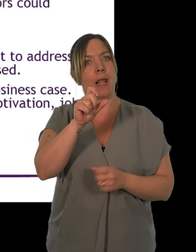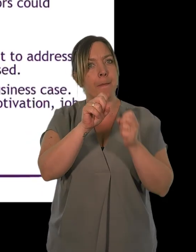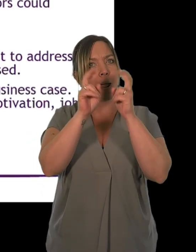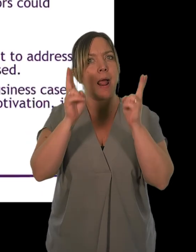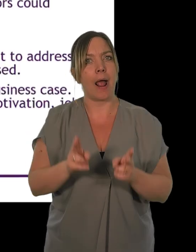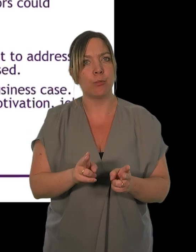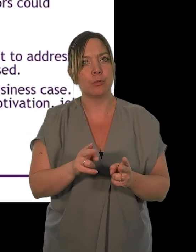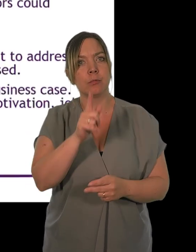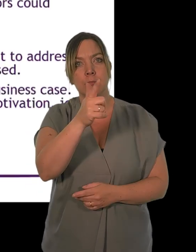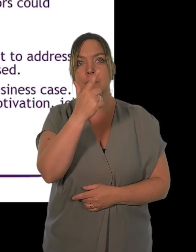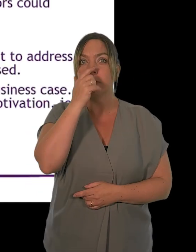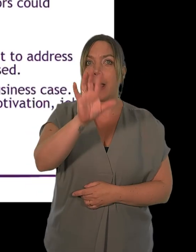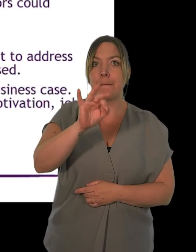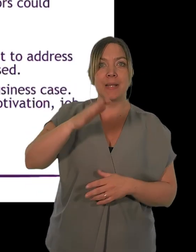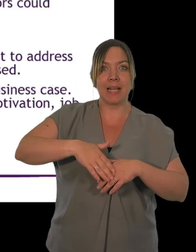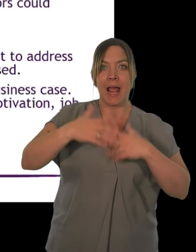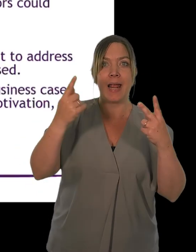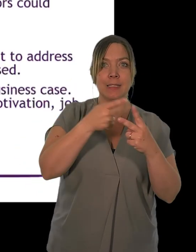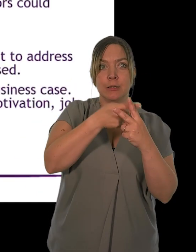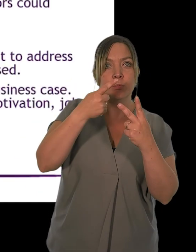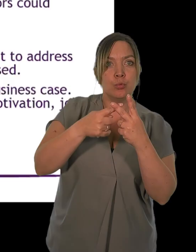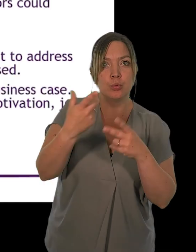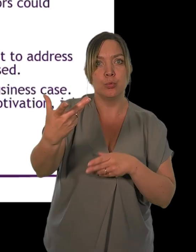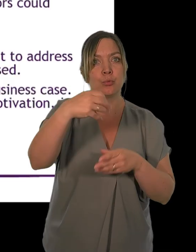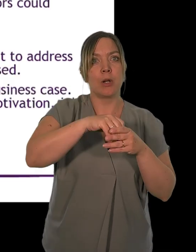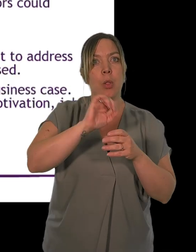employer and employee perspective.